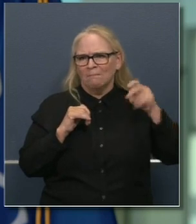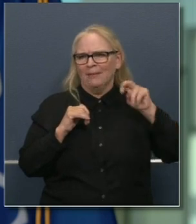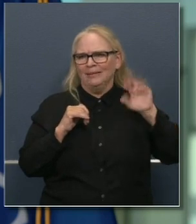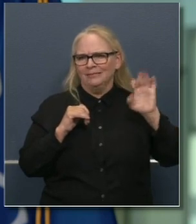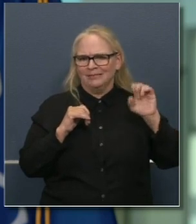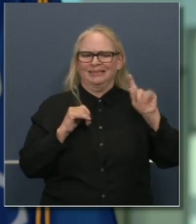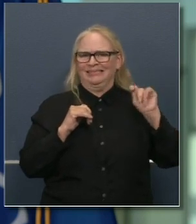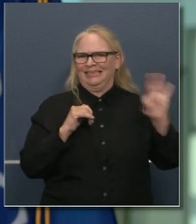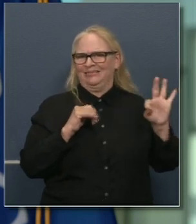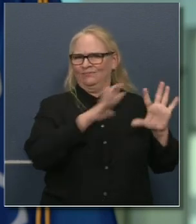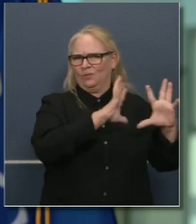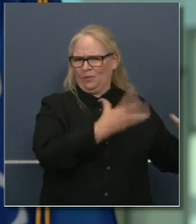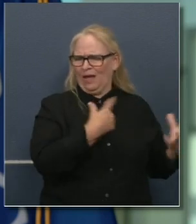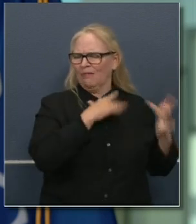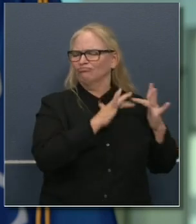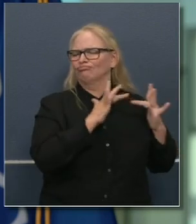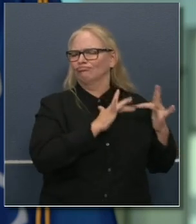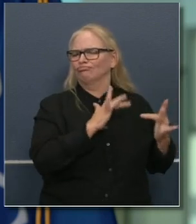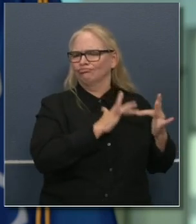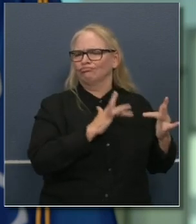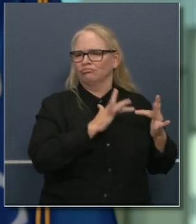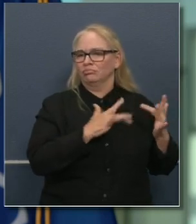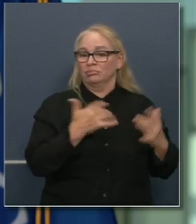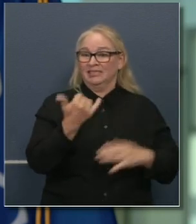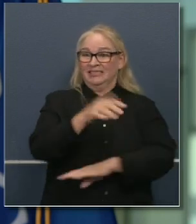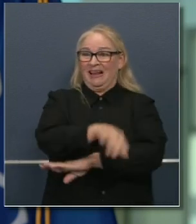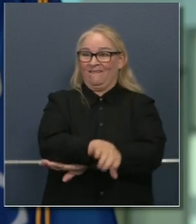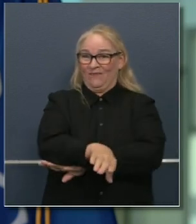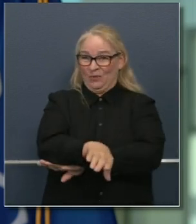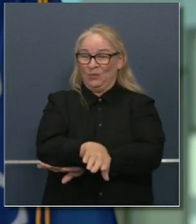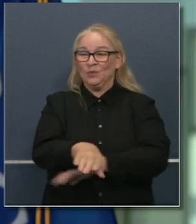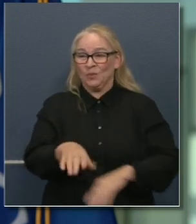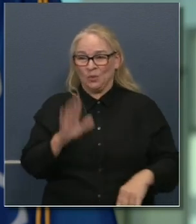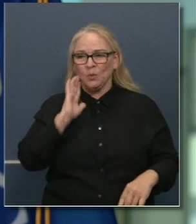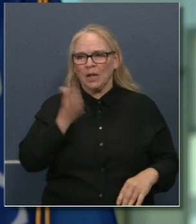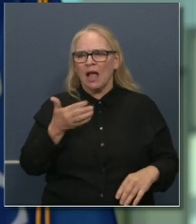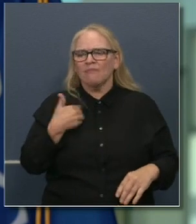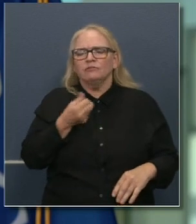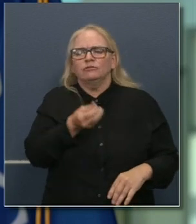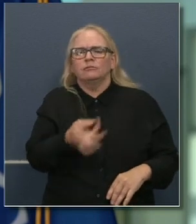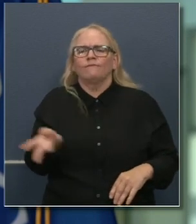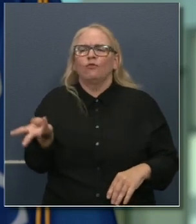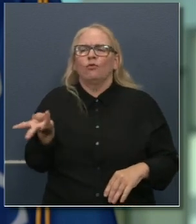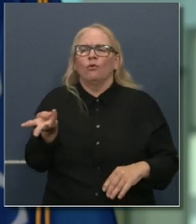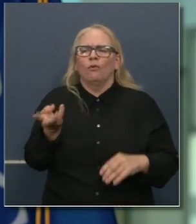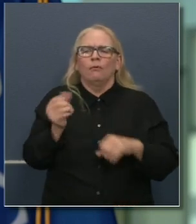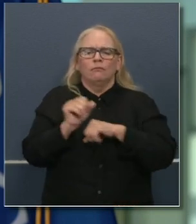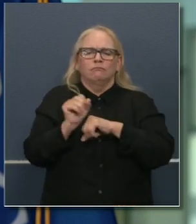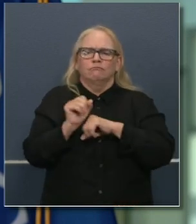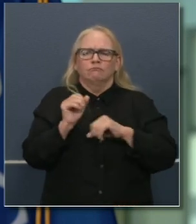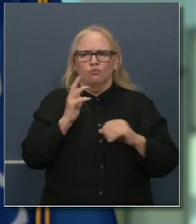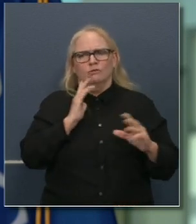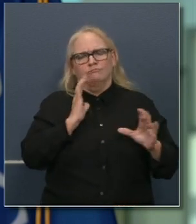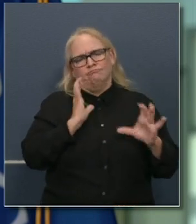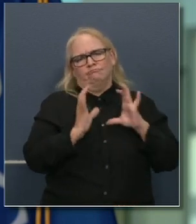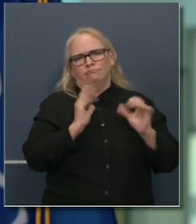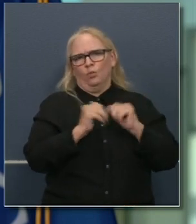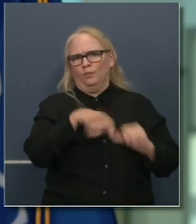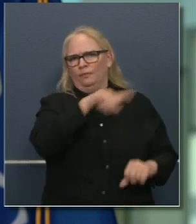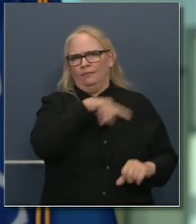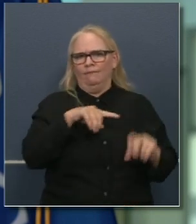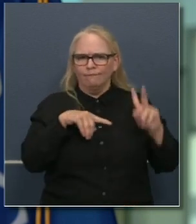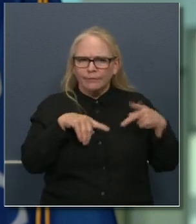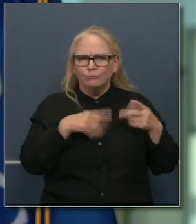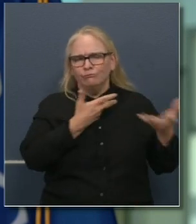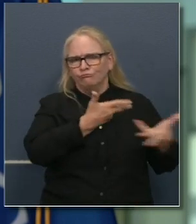the task force. I think this afternoon I have a number of conversations with specific members as well on a myriad of issues,